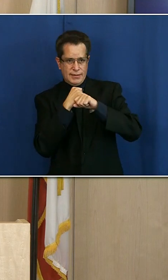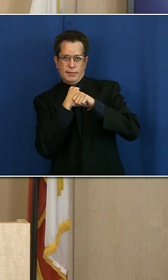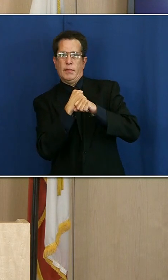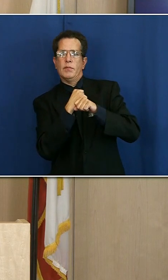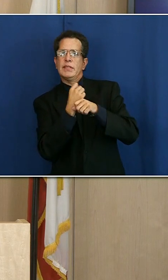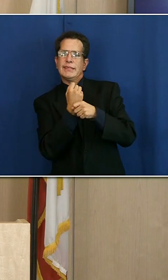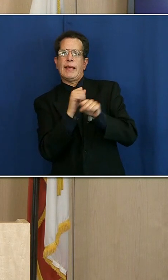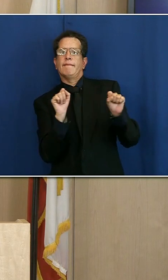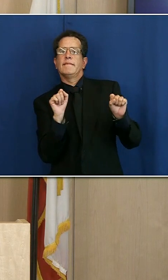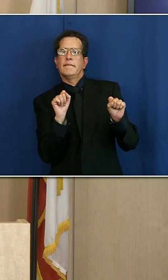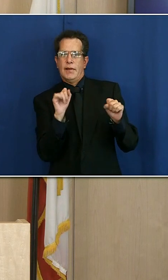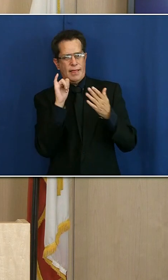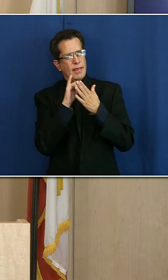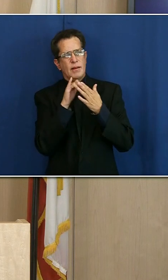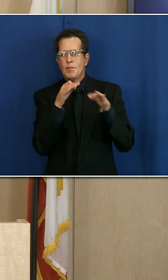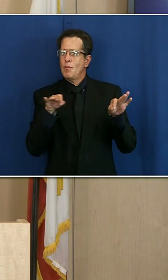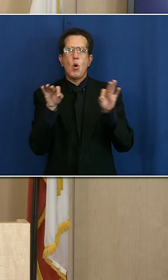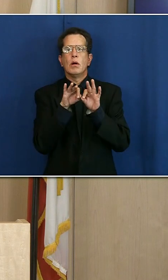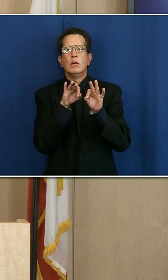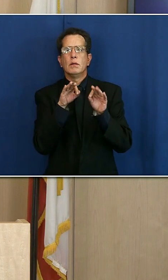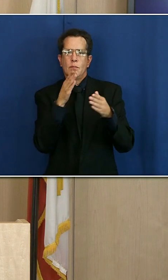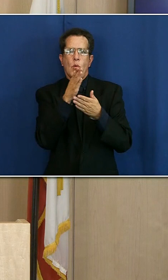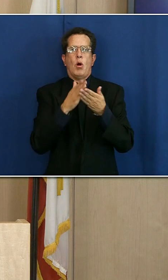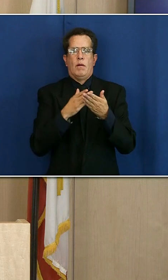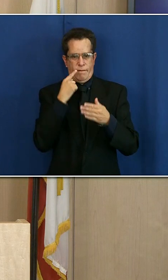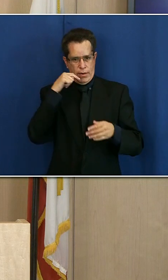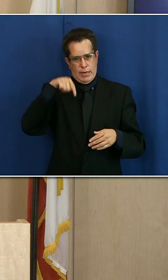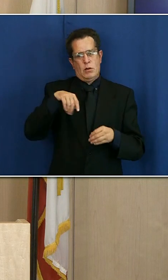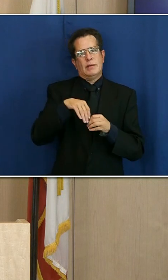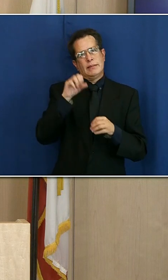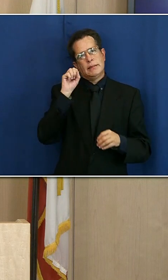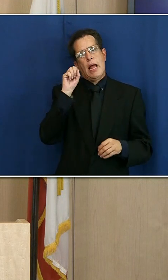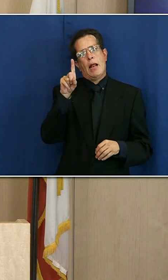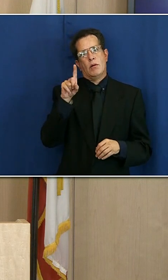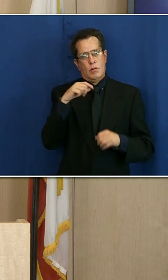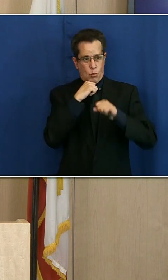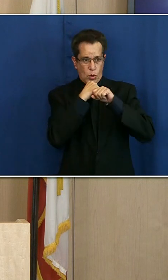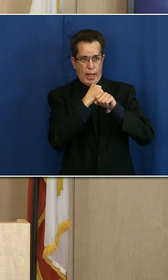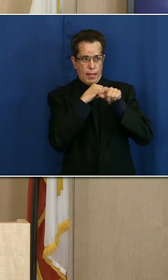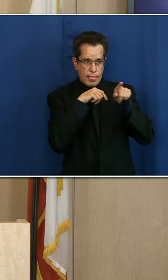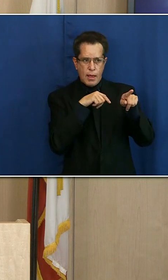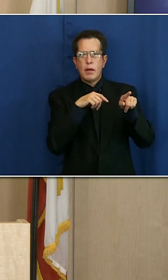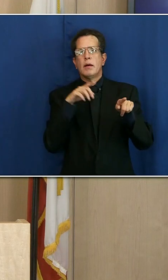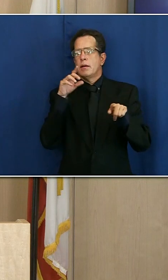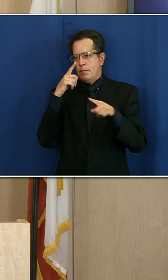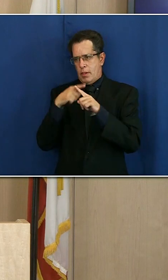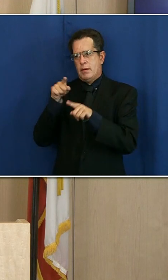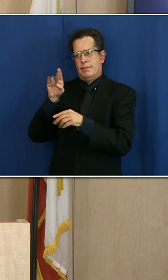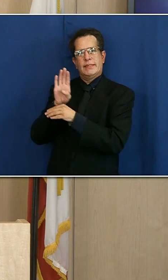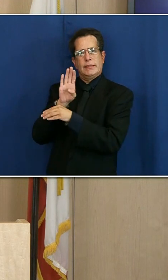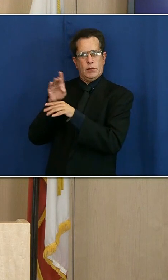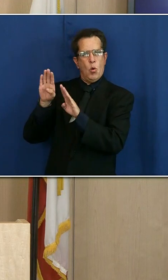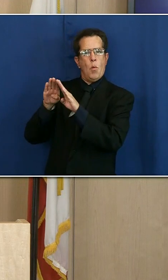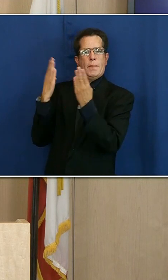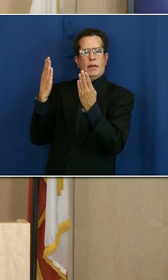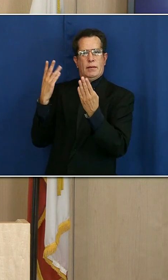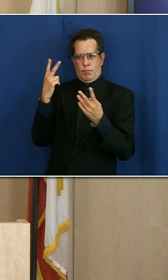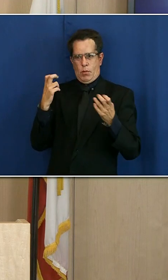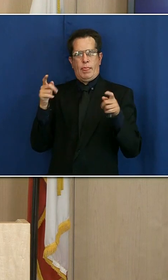that the safety of the citizens of San Diego County are protected, at the same time allowing businesses to responsibly